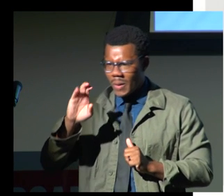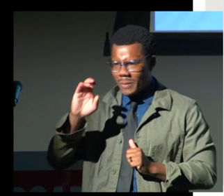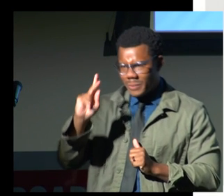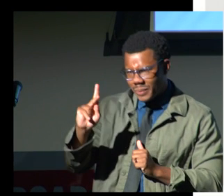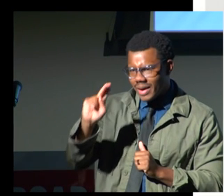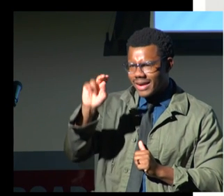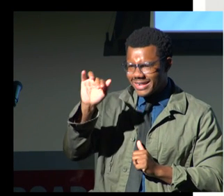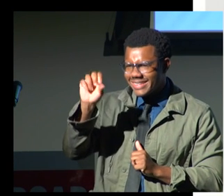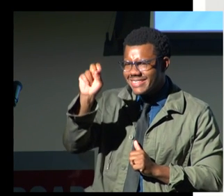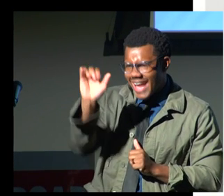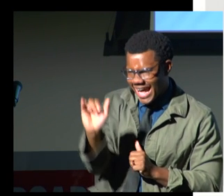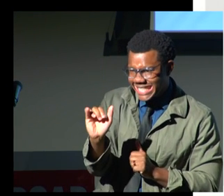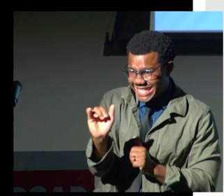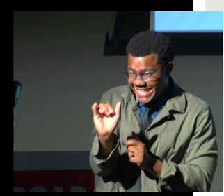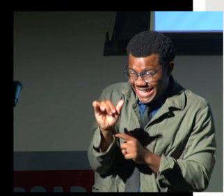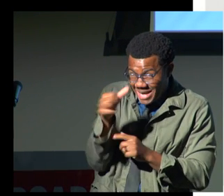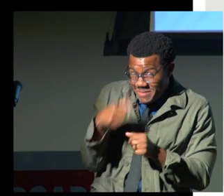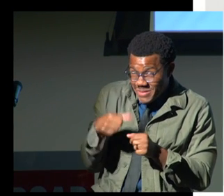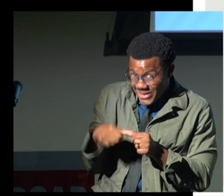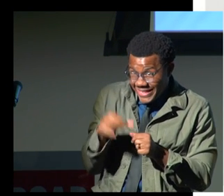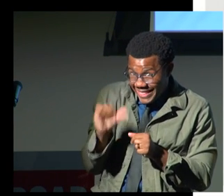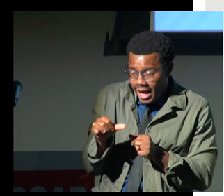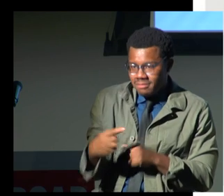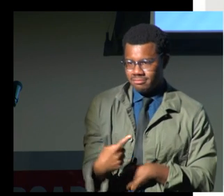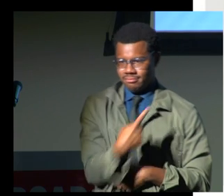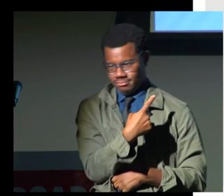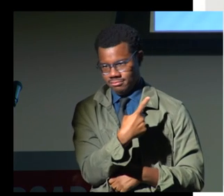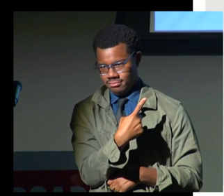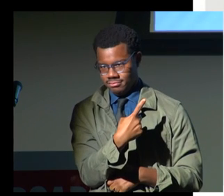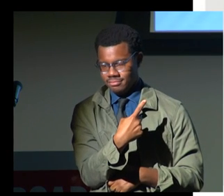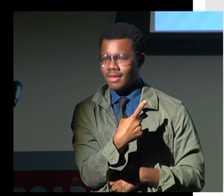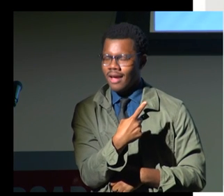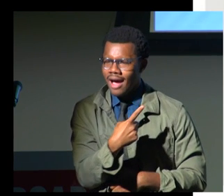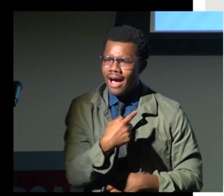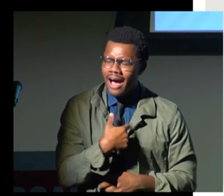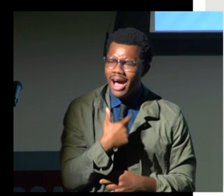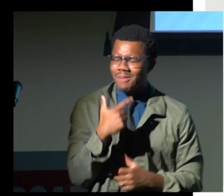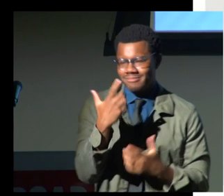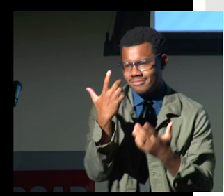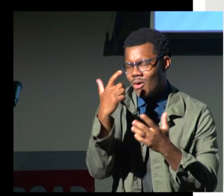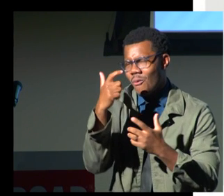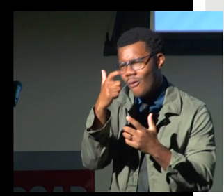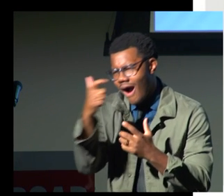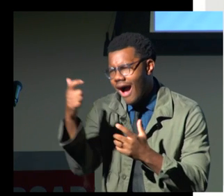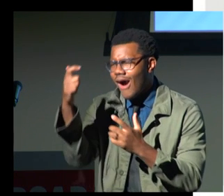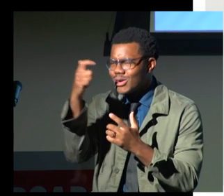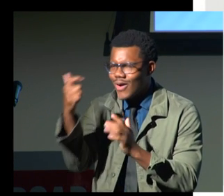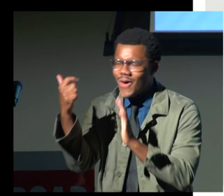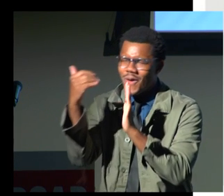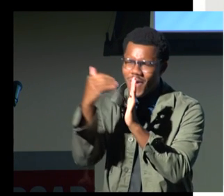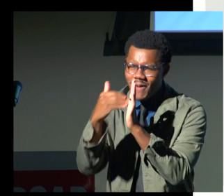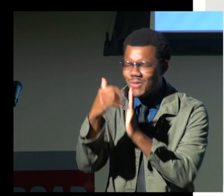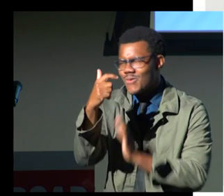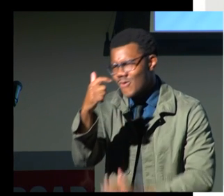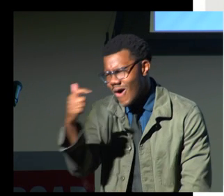Play This is that. This is from that. Right. And I watched it over and over again. And he said